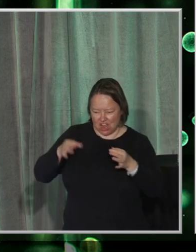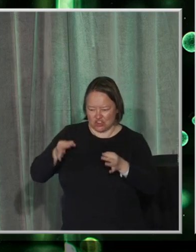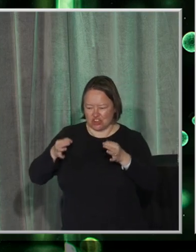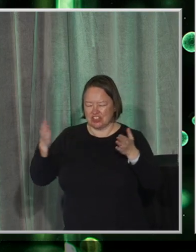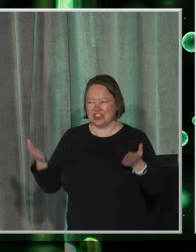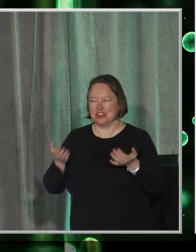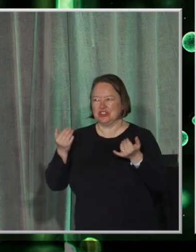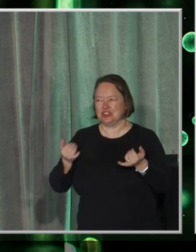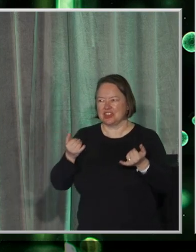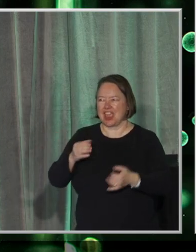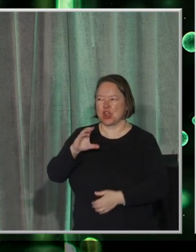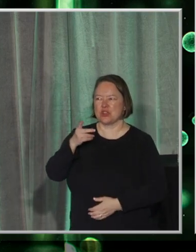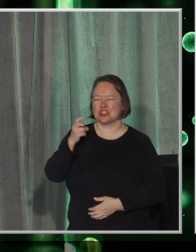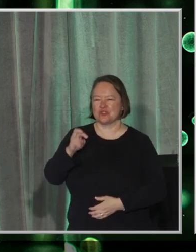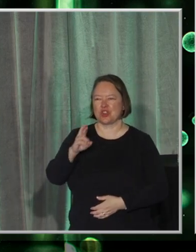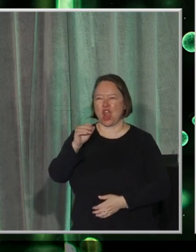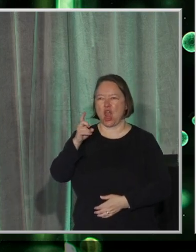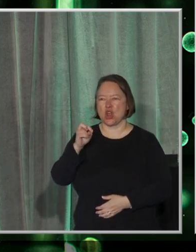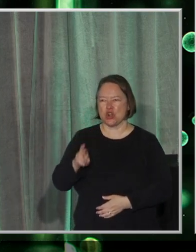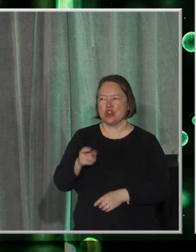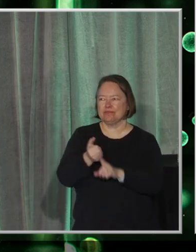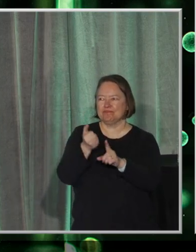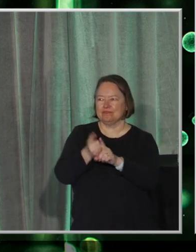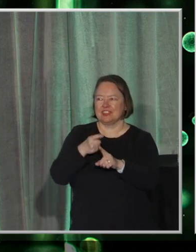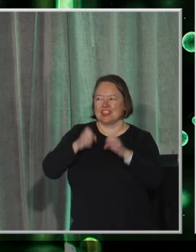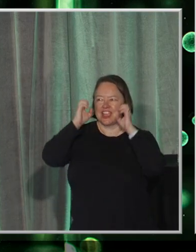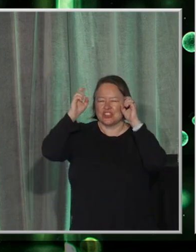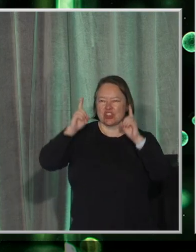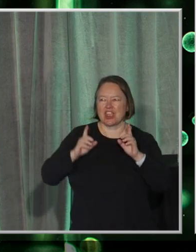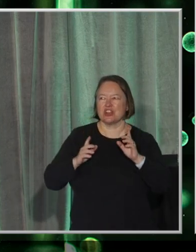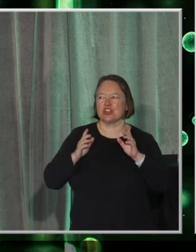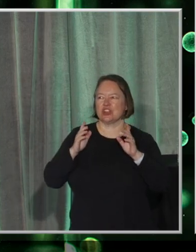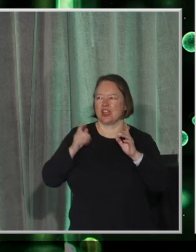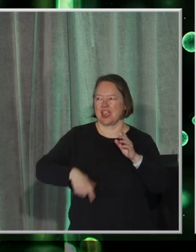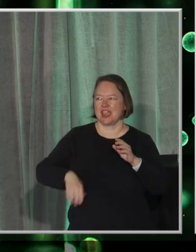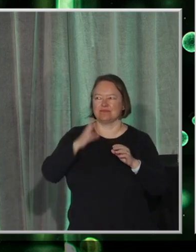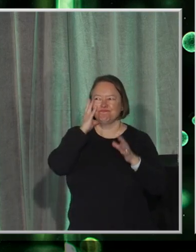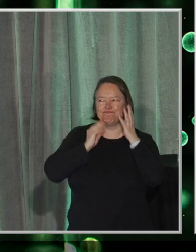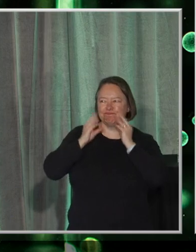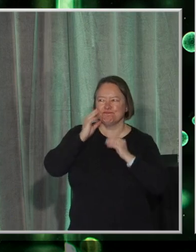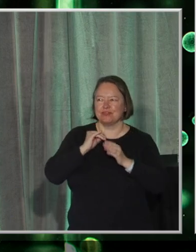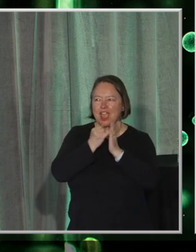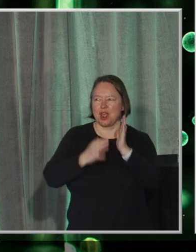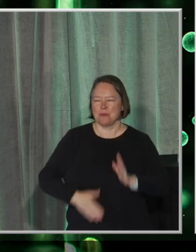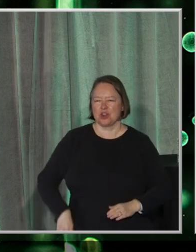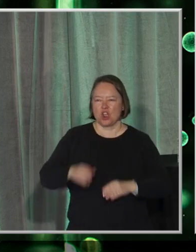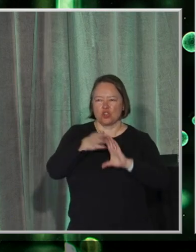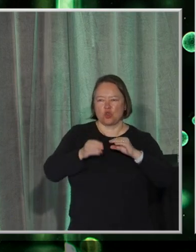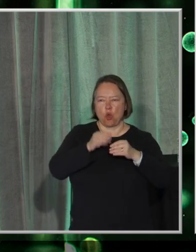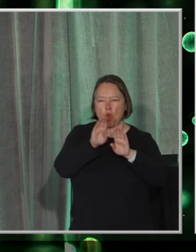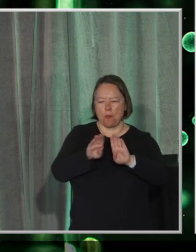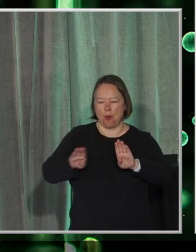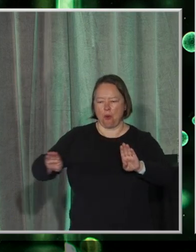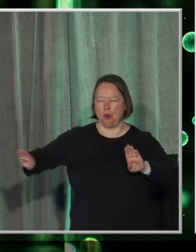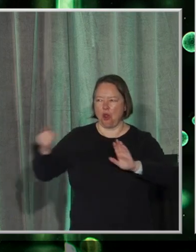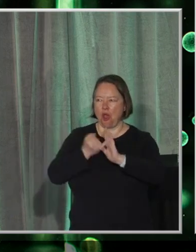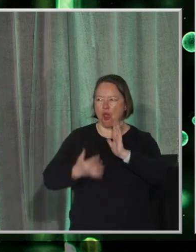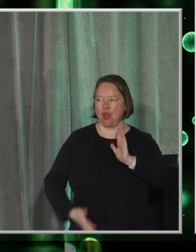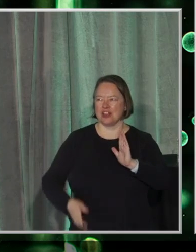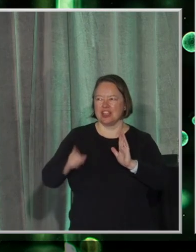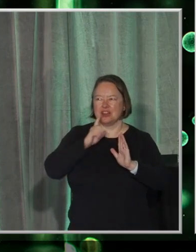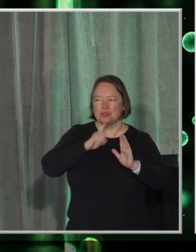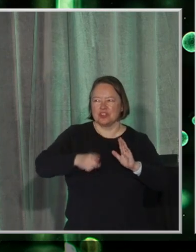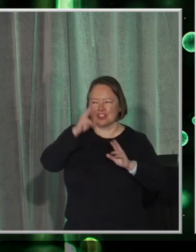today. Christopher Carter is an educator, a seasoned animator, and storyboard artist, and a highly regarded